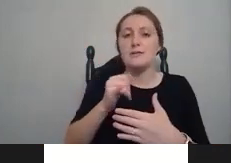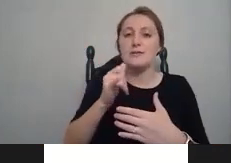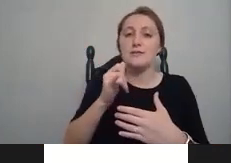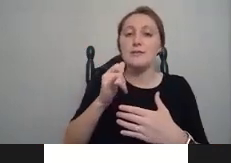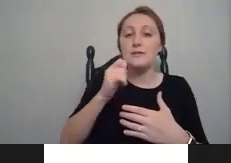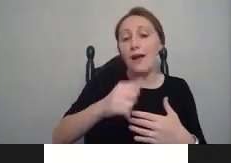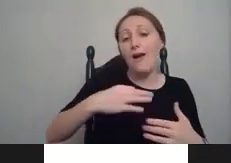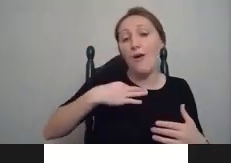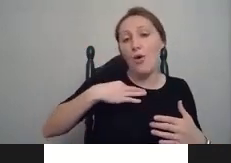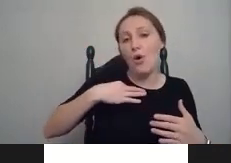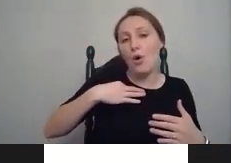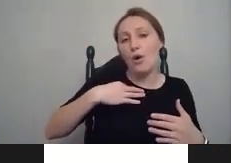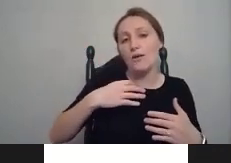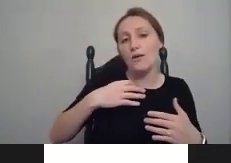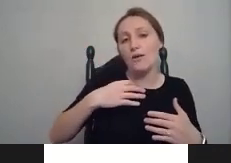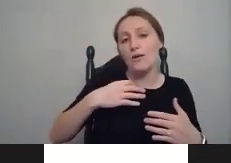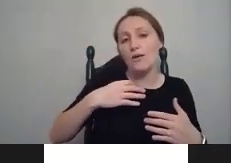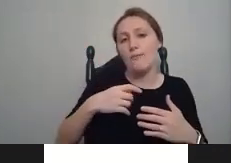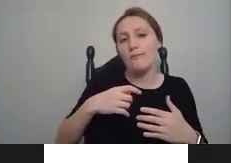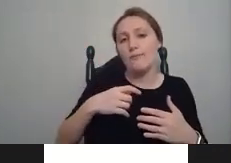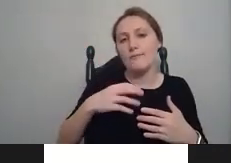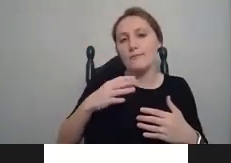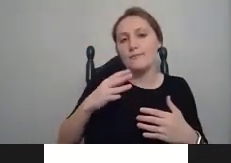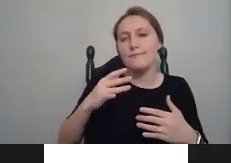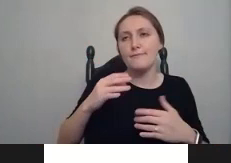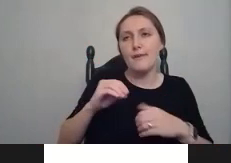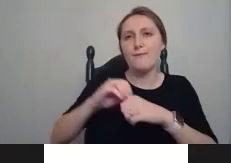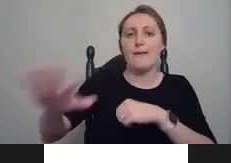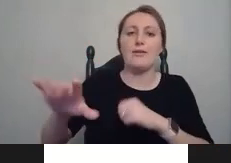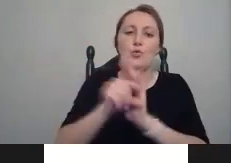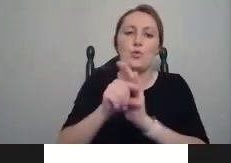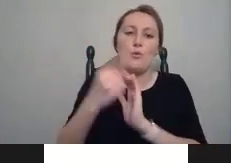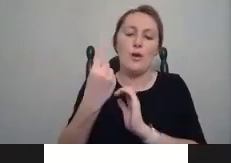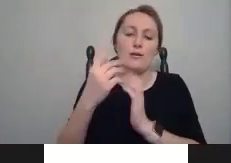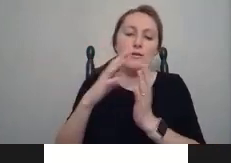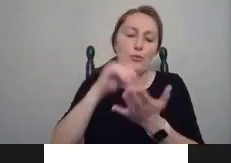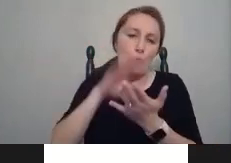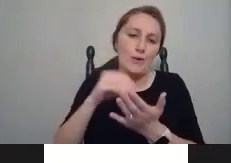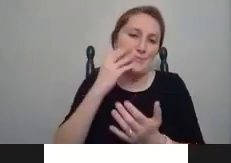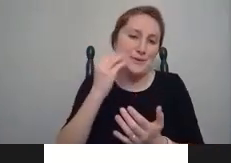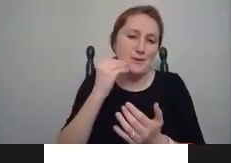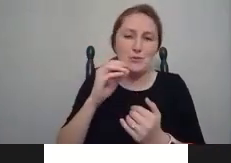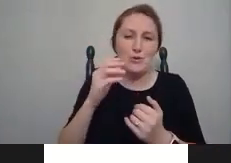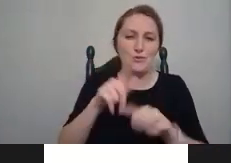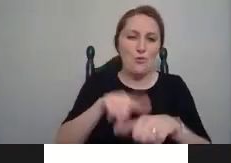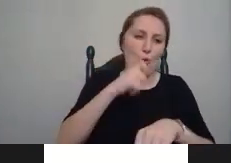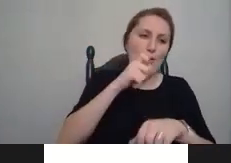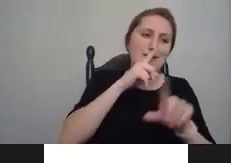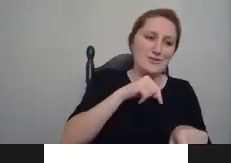tier one, like the grade level learning experiences. So that's a long answer. Short answer is yes.